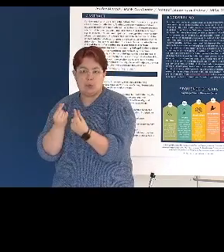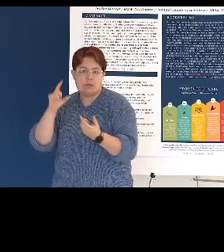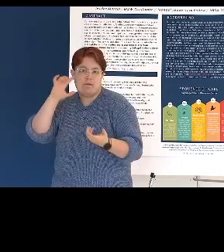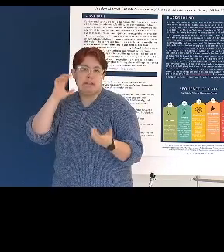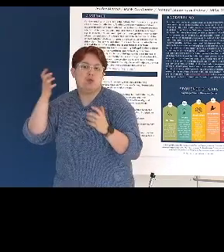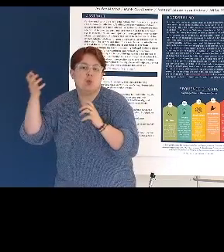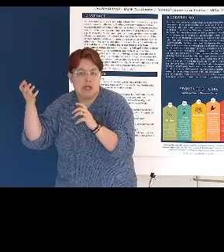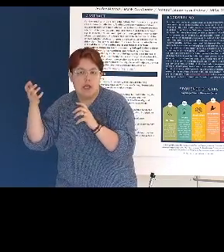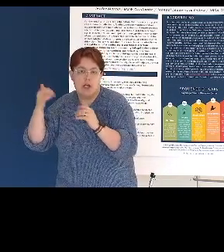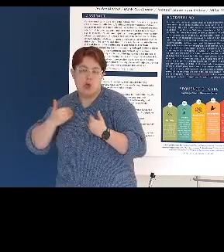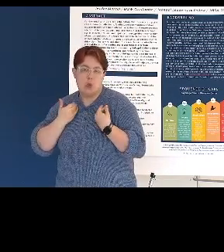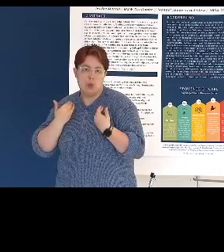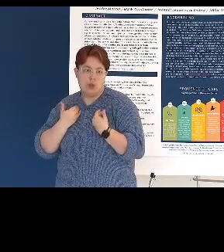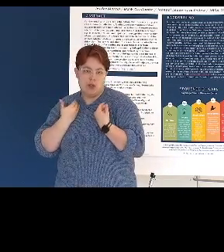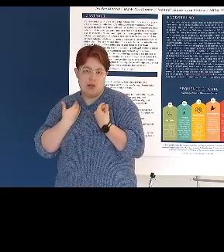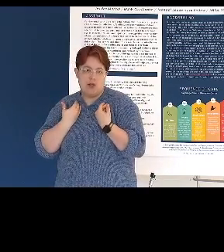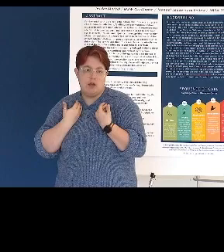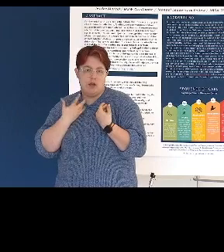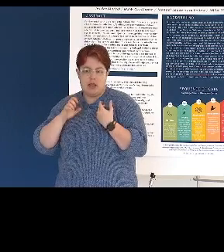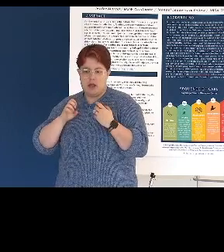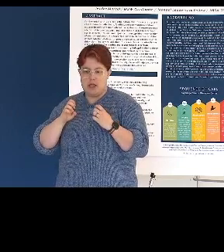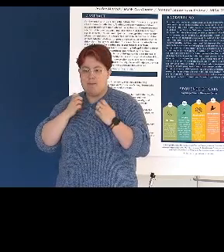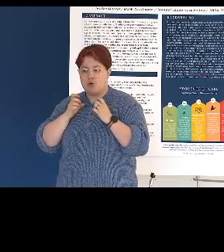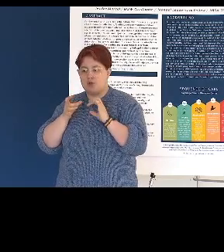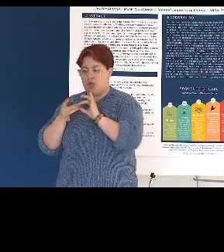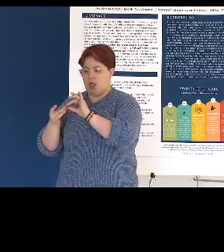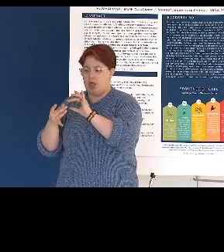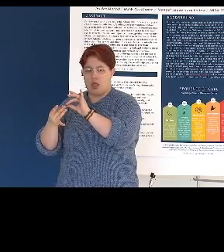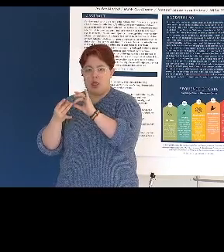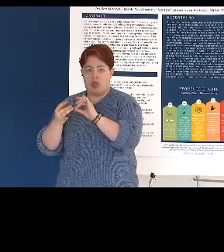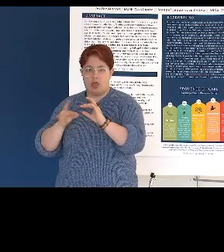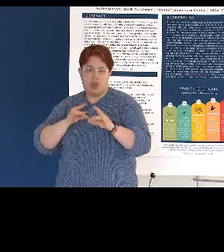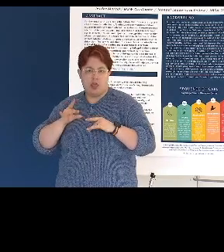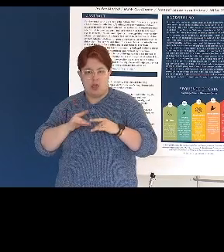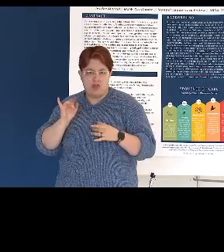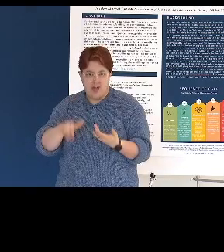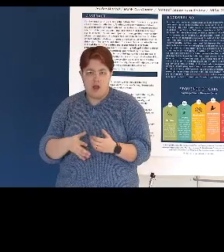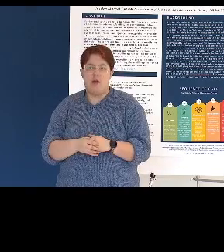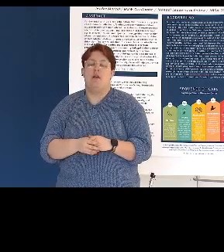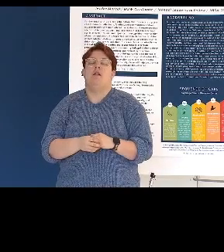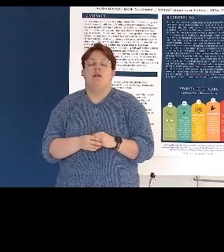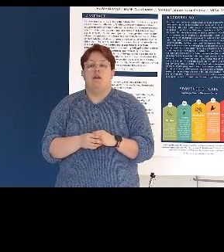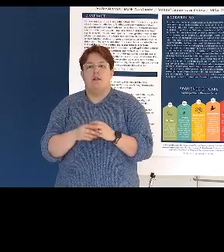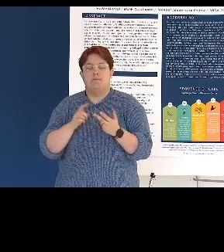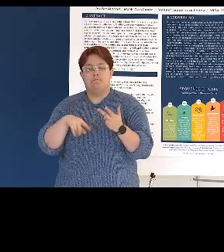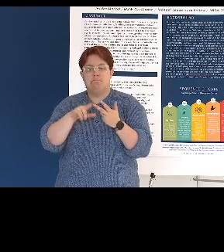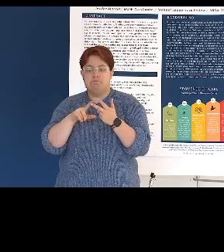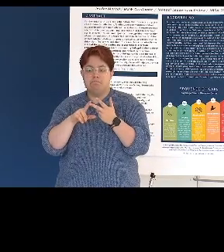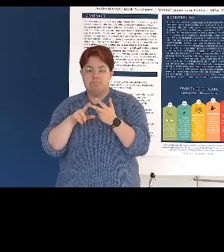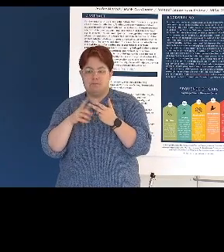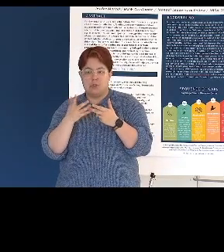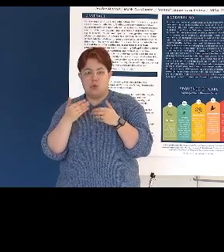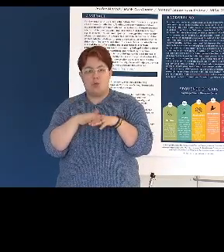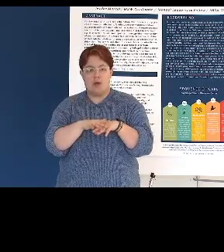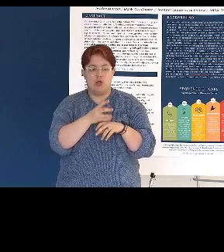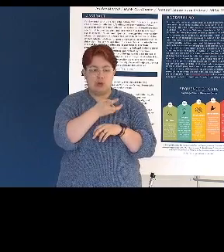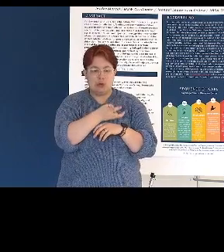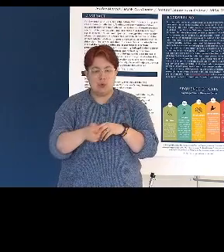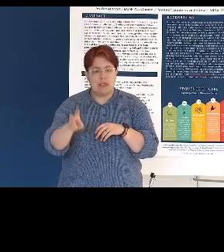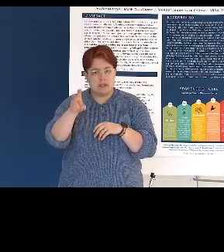youth and the emotional contagion of that. And we can then also incorporate it into transitions within the treatment